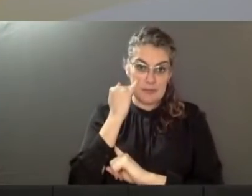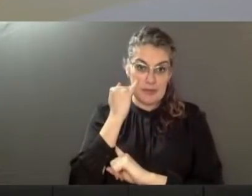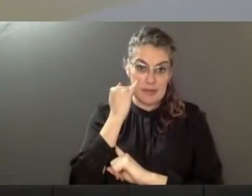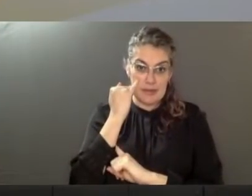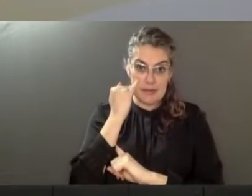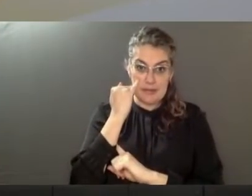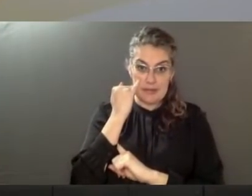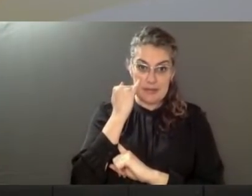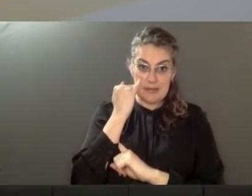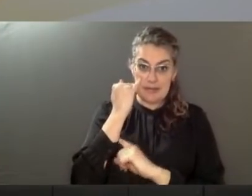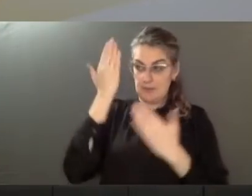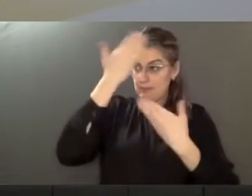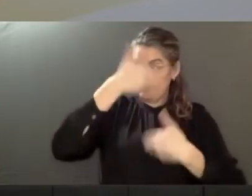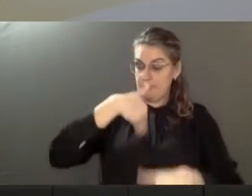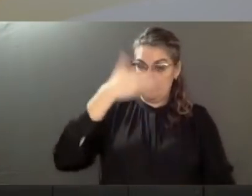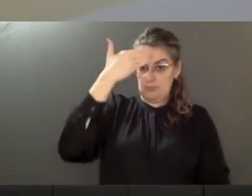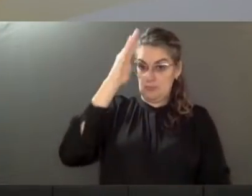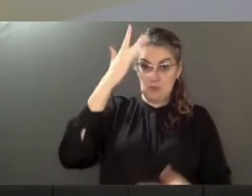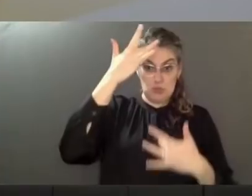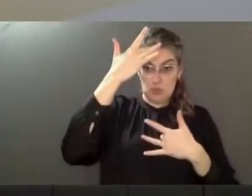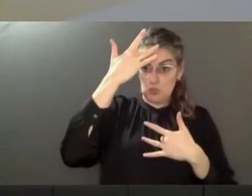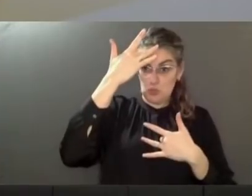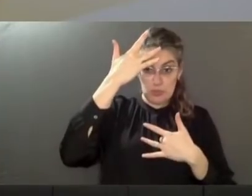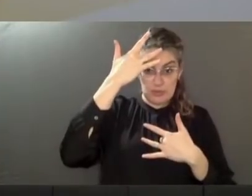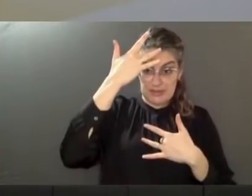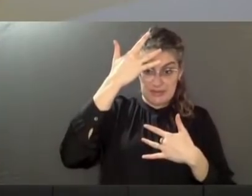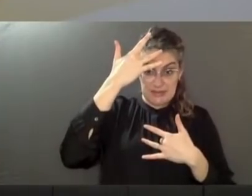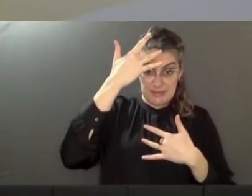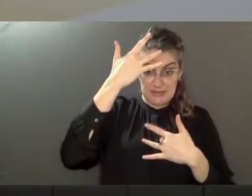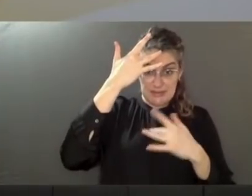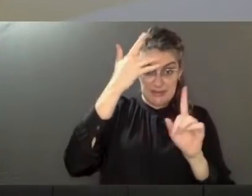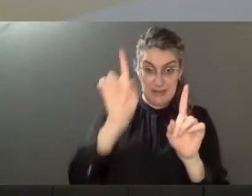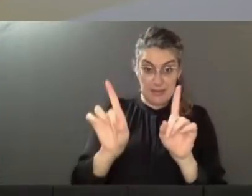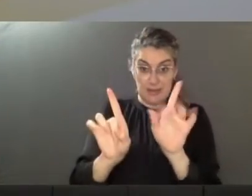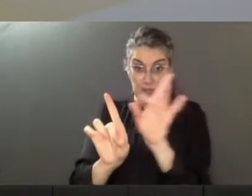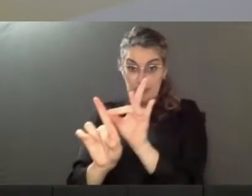bit. We still have lots to learn about the